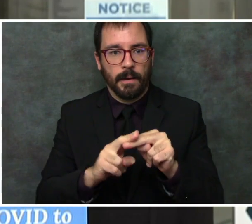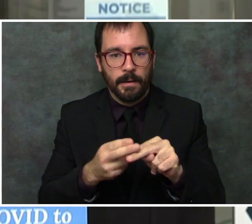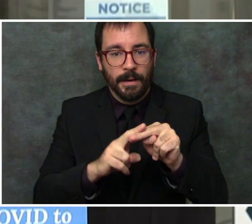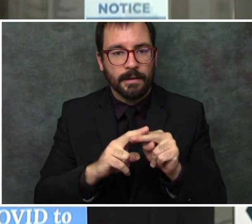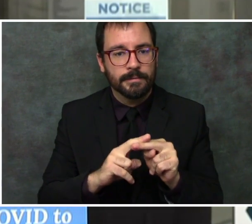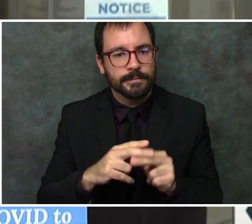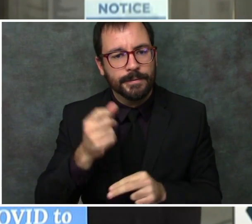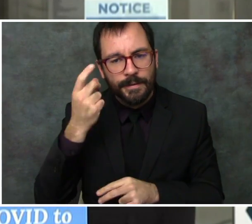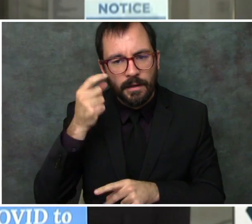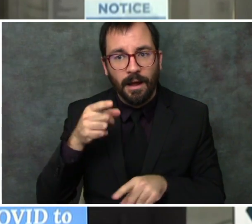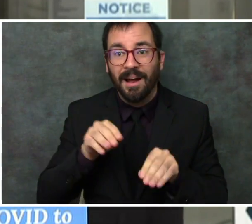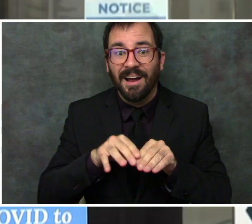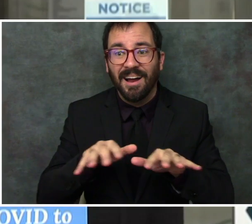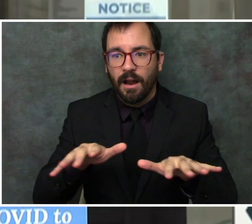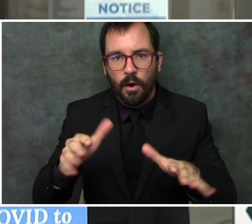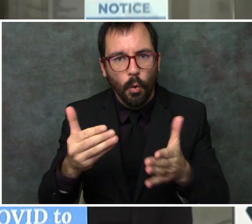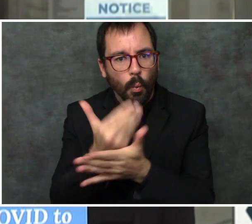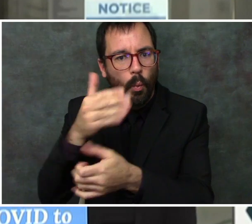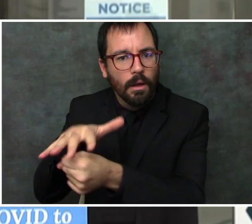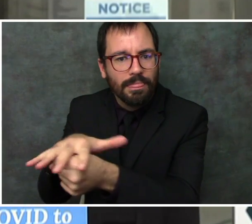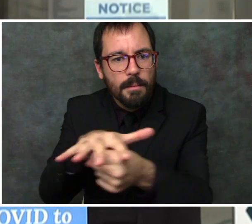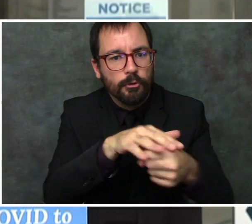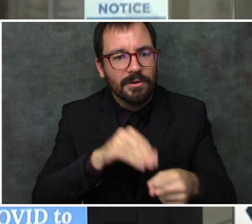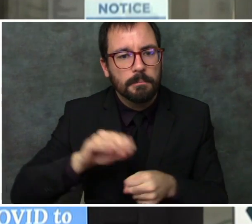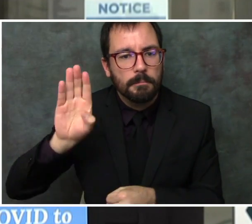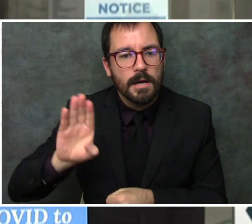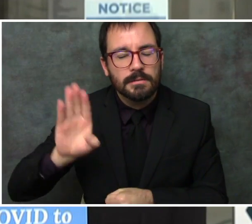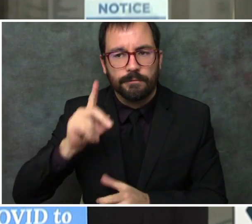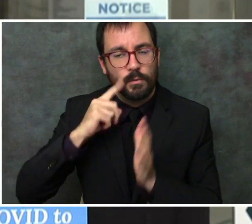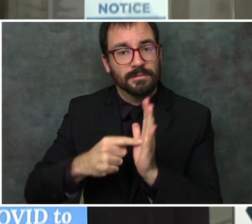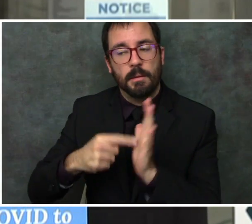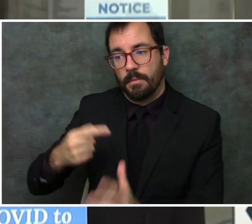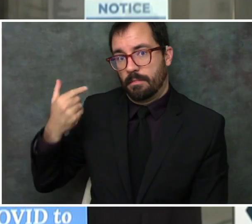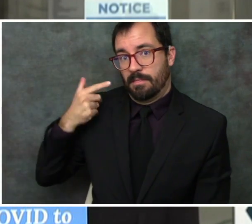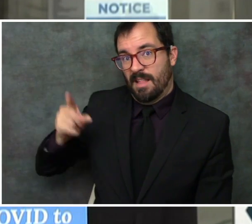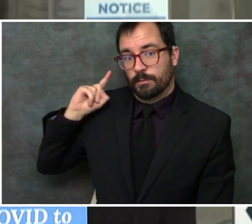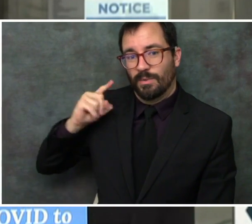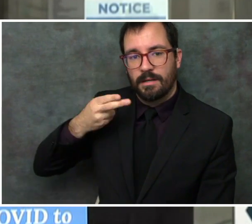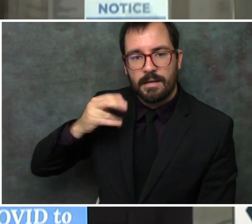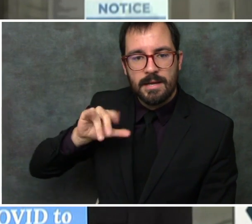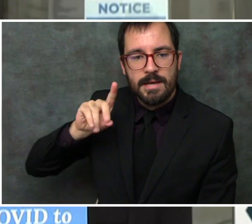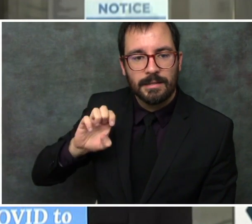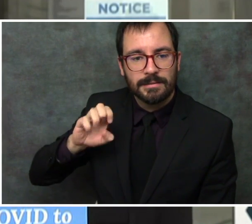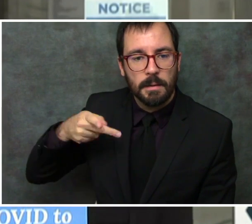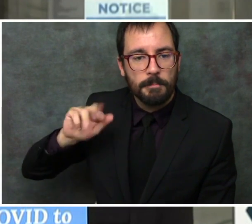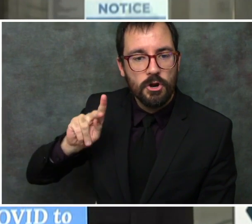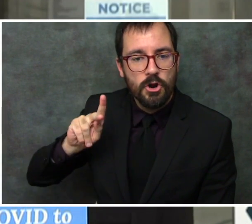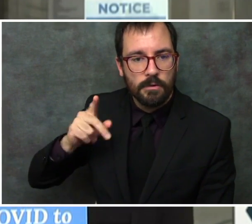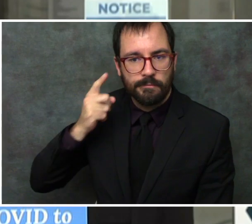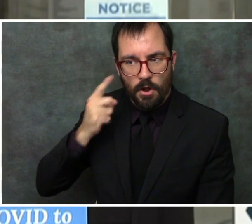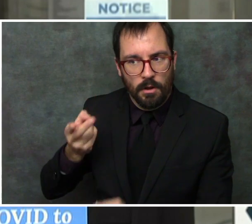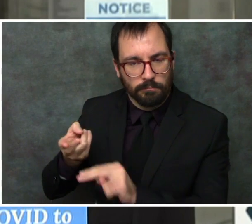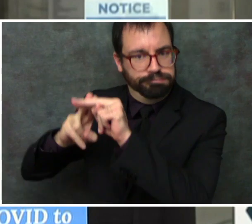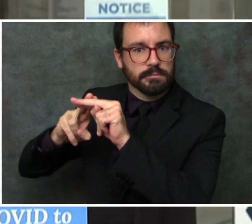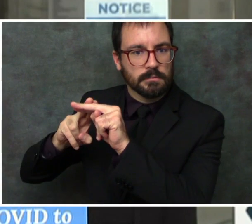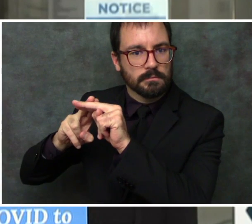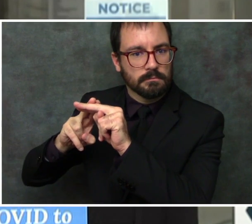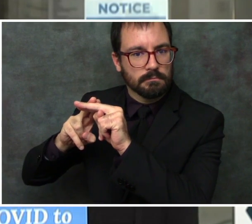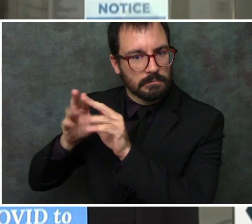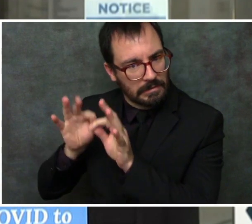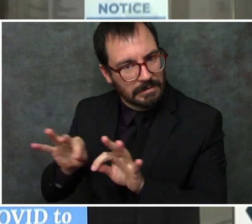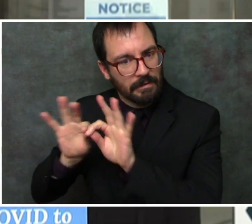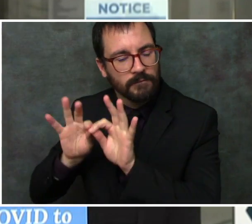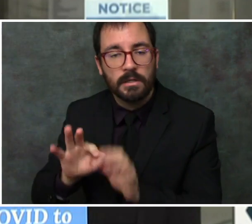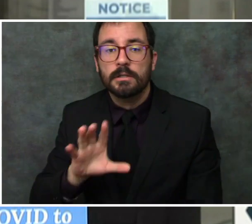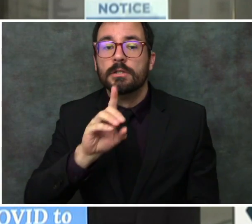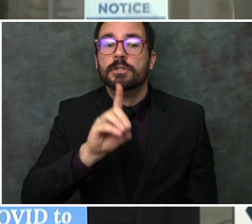neighborhoods. In particular, for the last week, Hyde Park saw a significant increase in its positive rate. Dorchester, which had gone up, remains